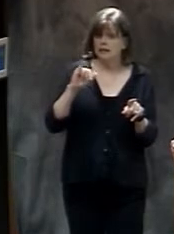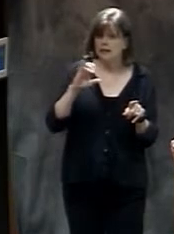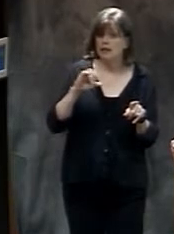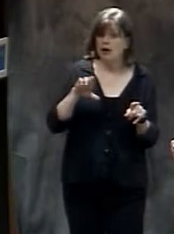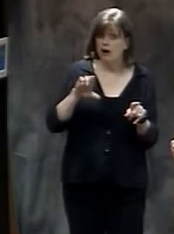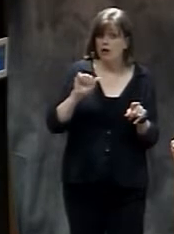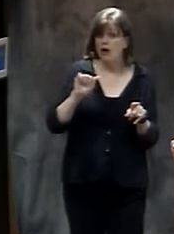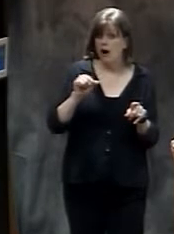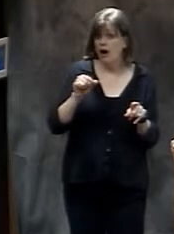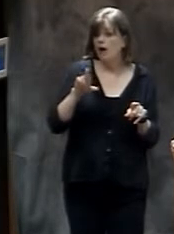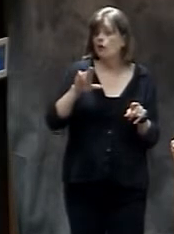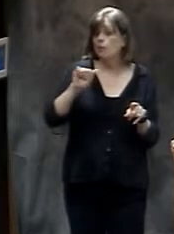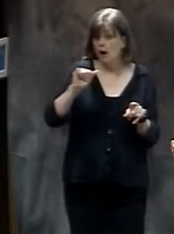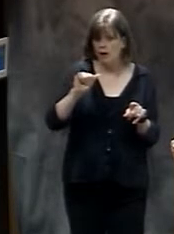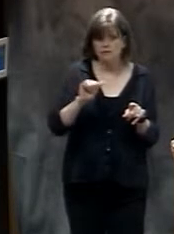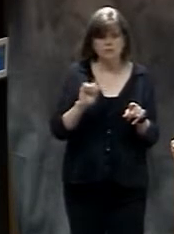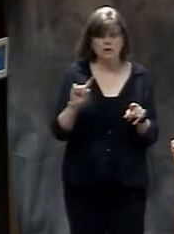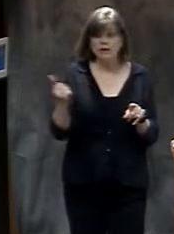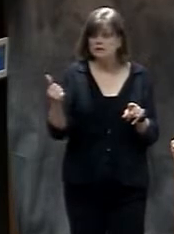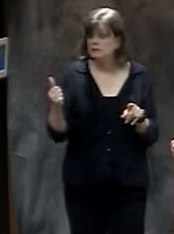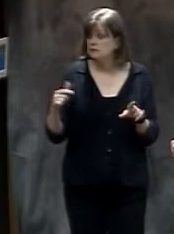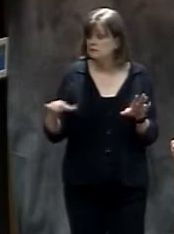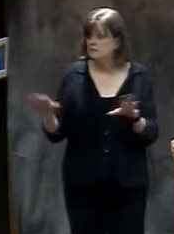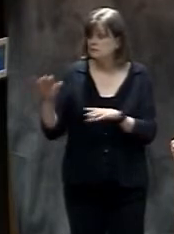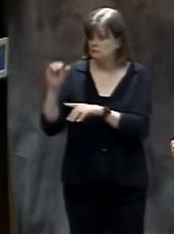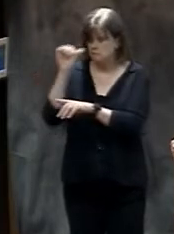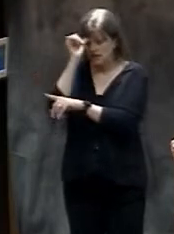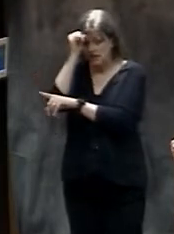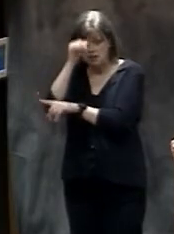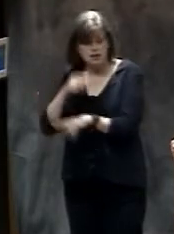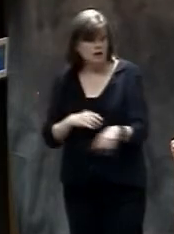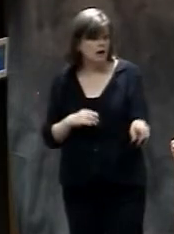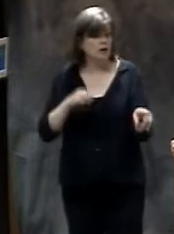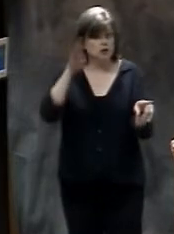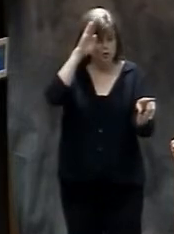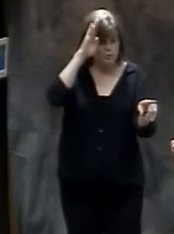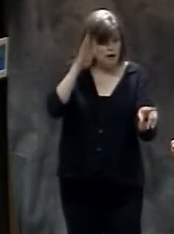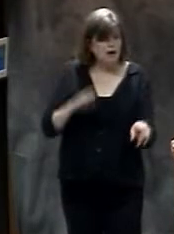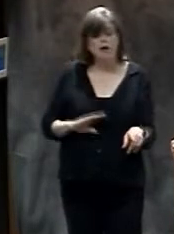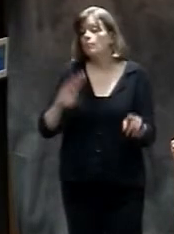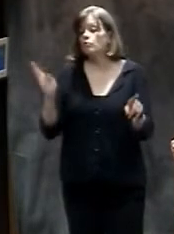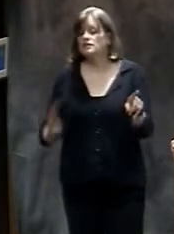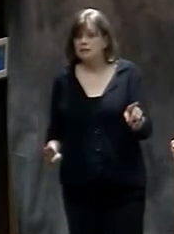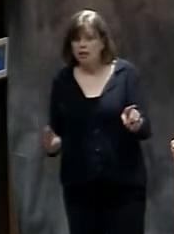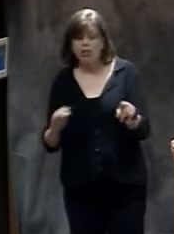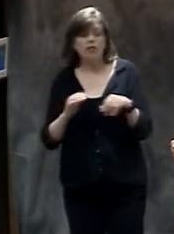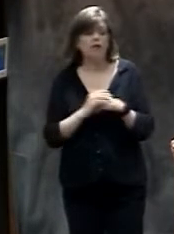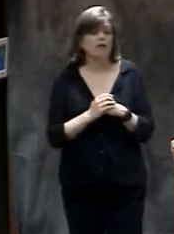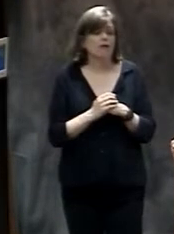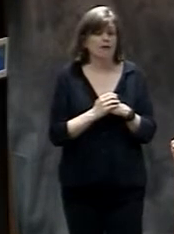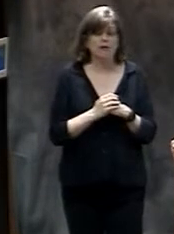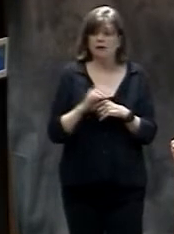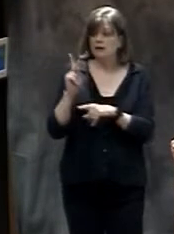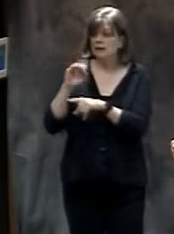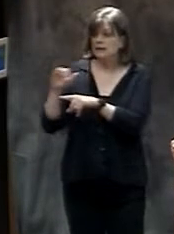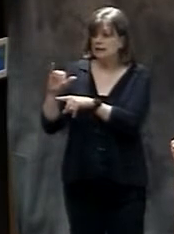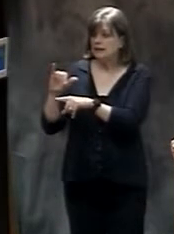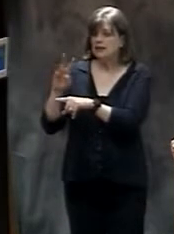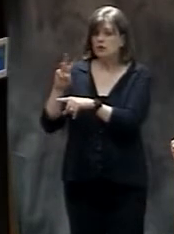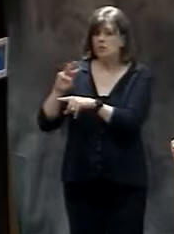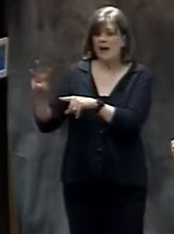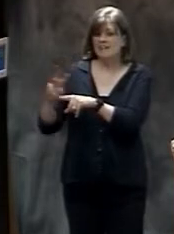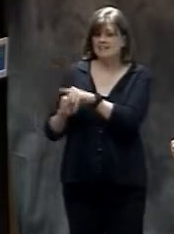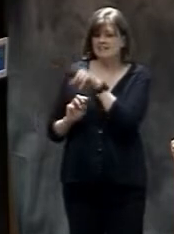Nicaragua. Okay. Where else? People? Cuba, India? Brazil. Yes. Key West.